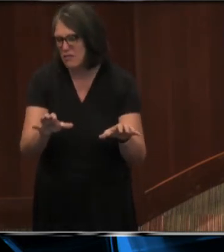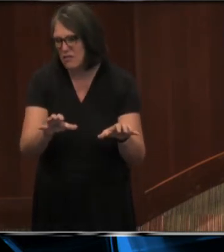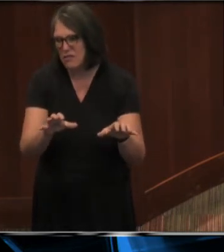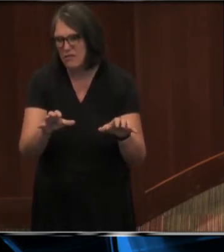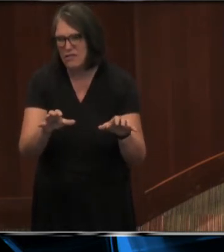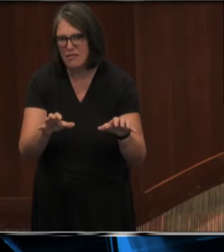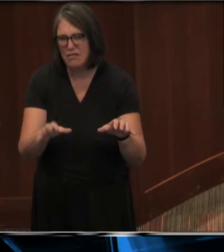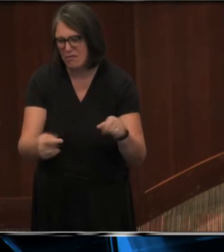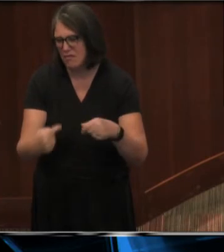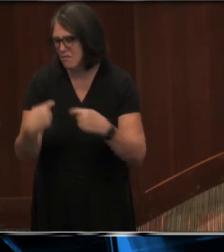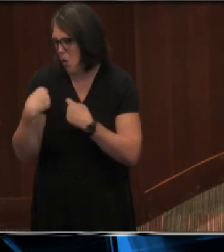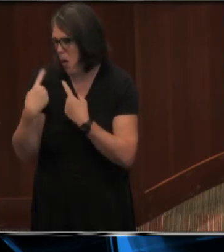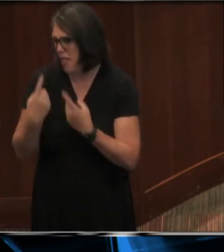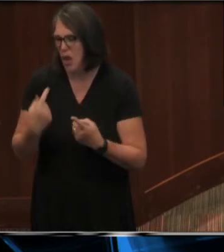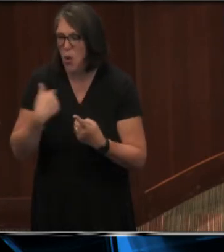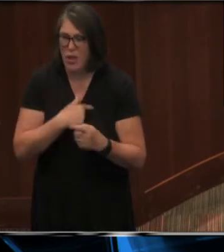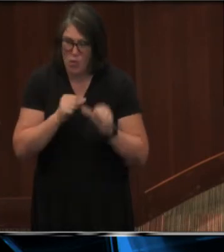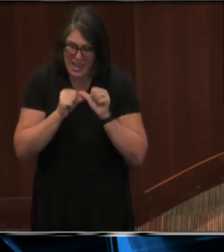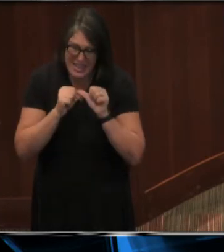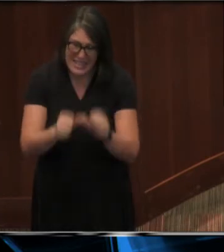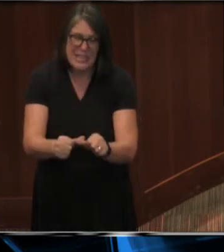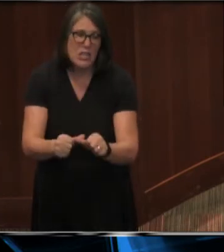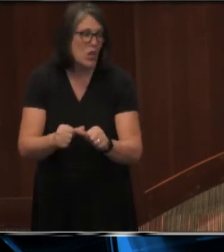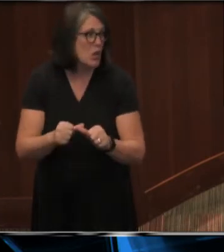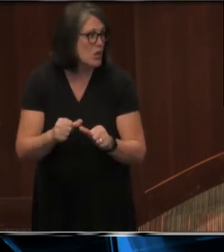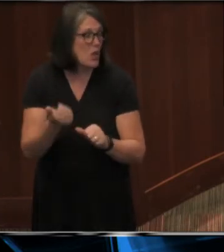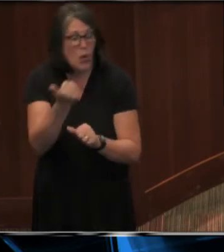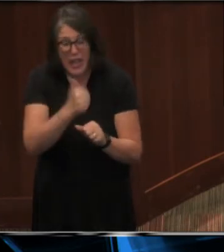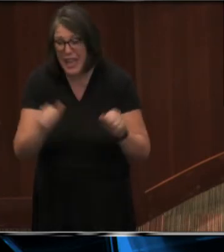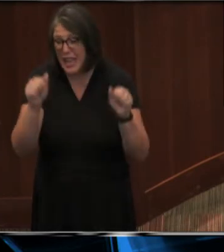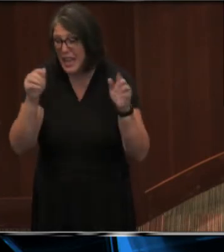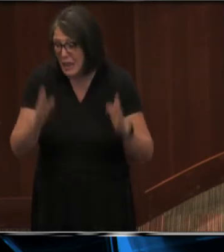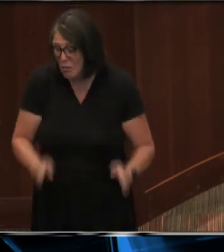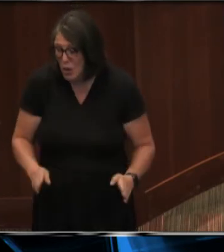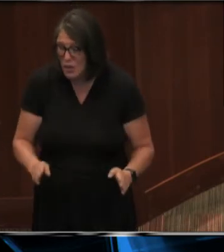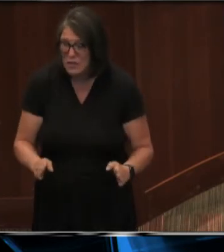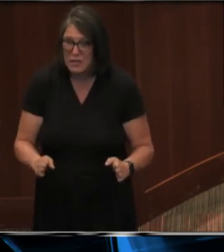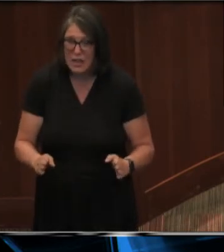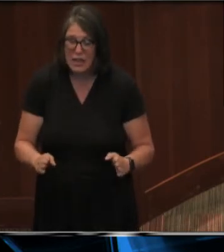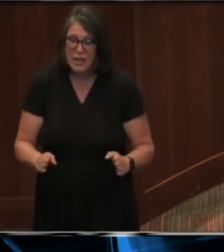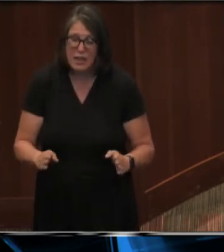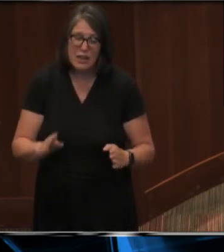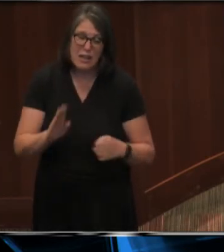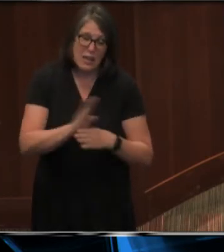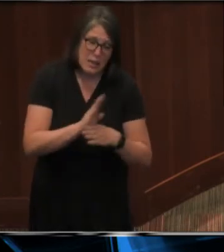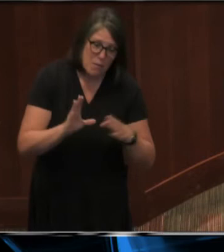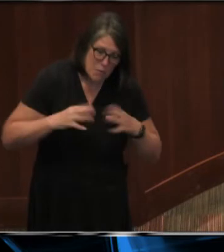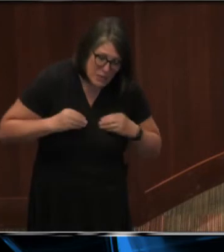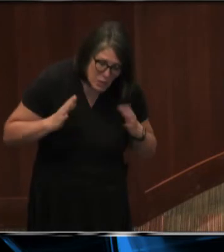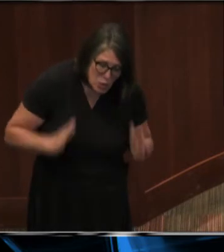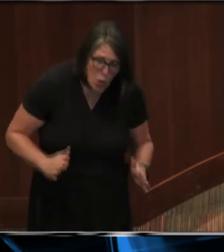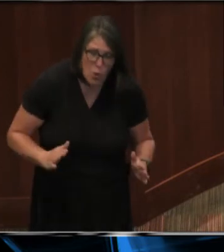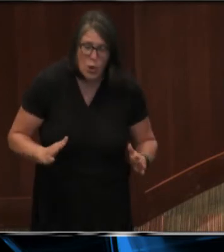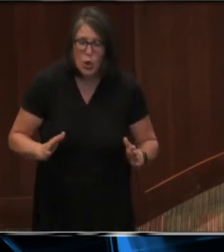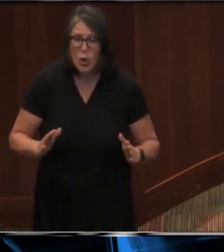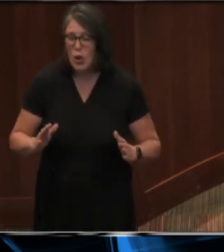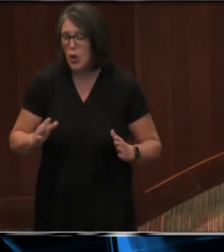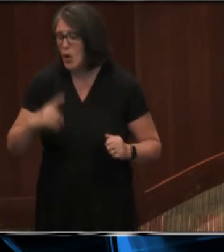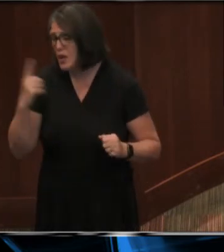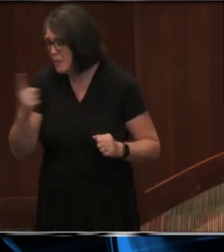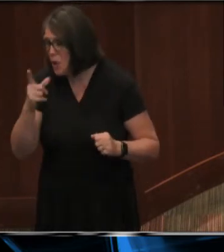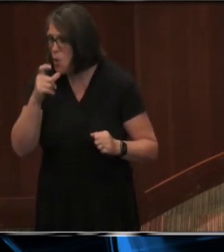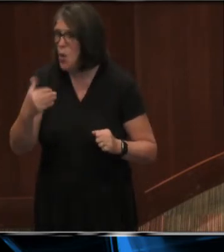and we continue to do so. So any person, leader, business owner that has something